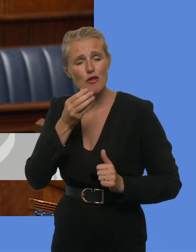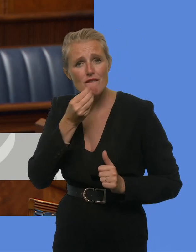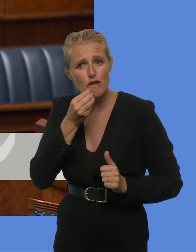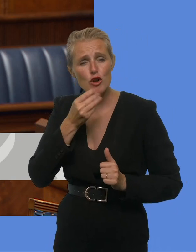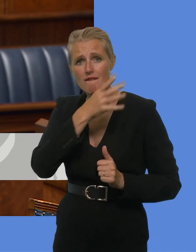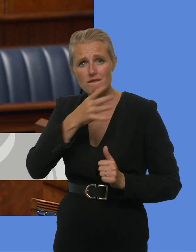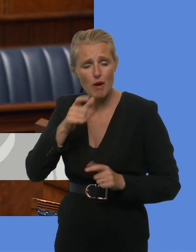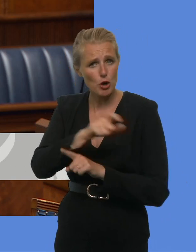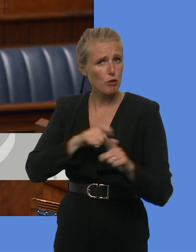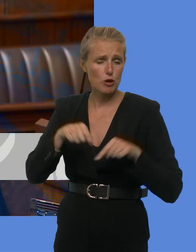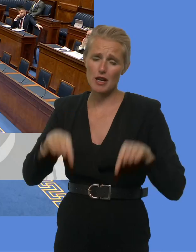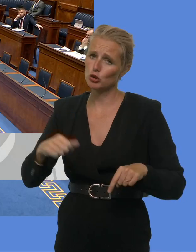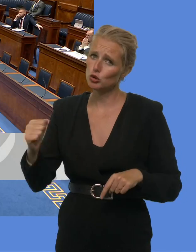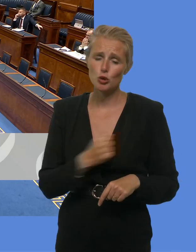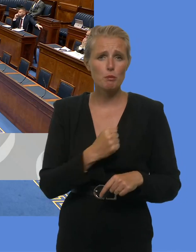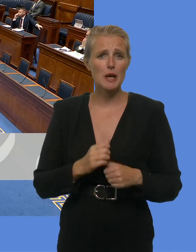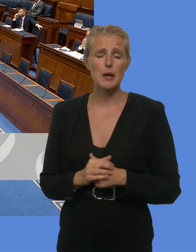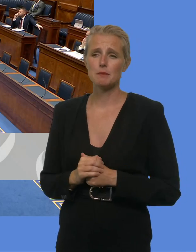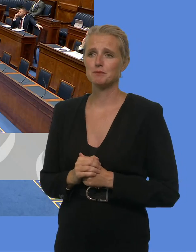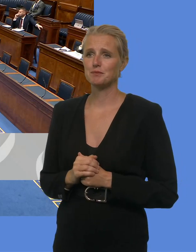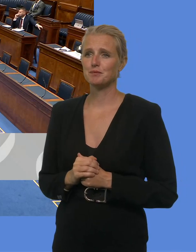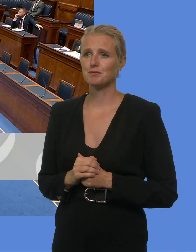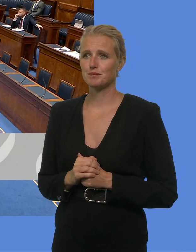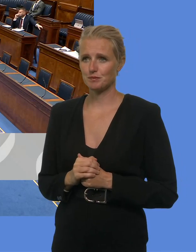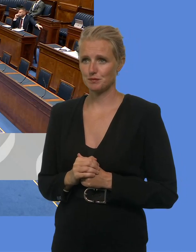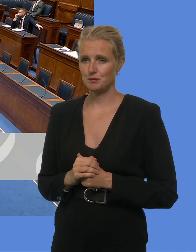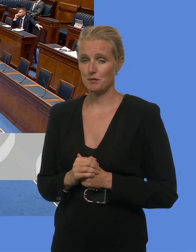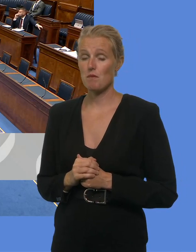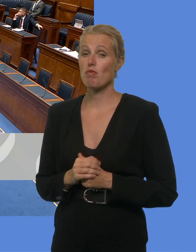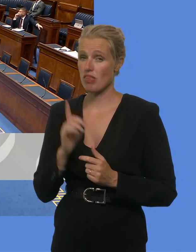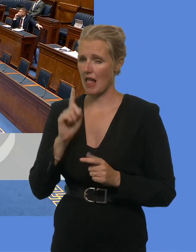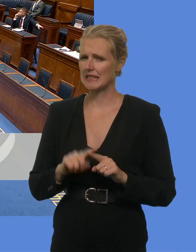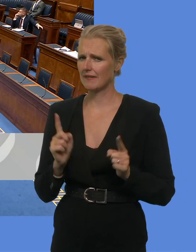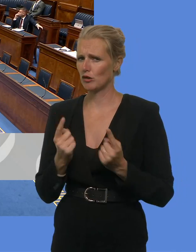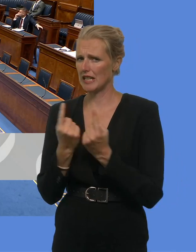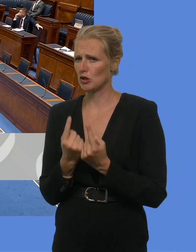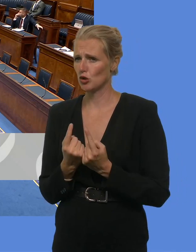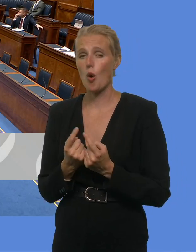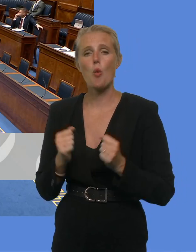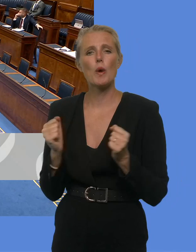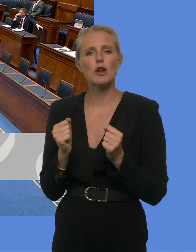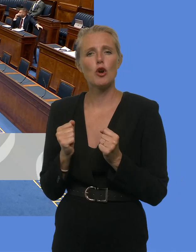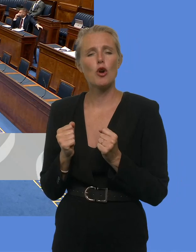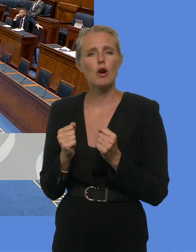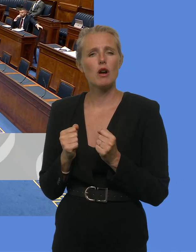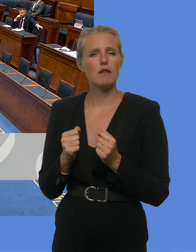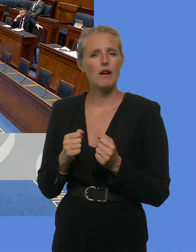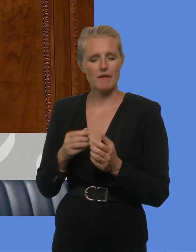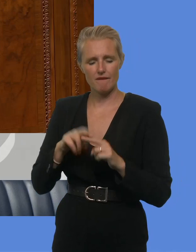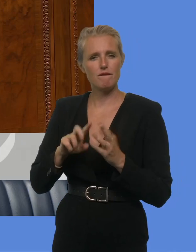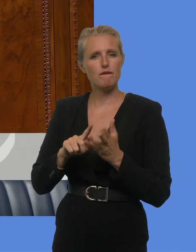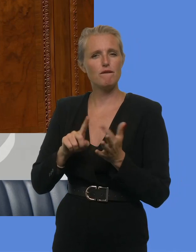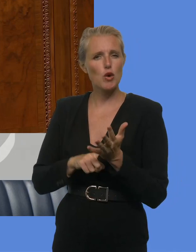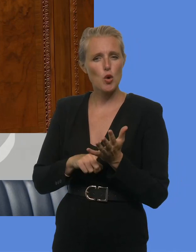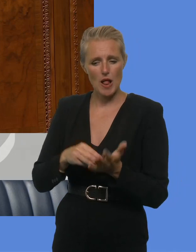community here. Carl. Supplementary is a different matter. Minister, winter fuel payment, you said you're meeting the Prime